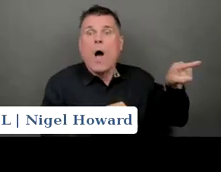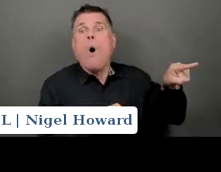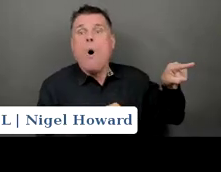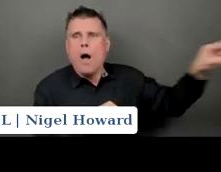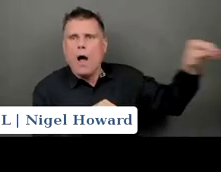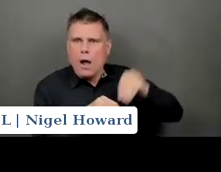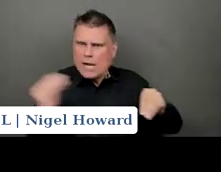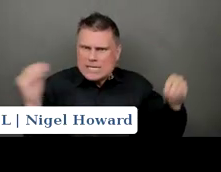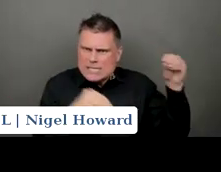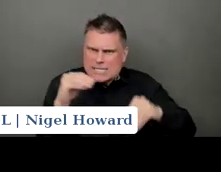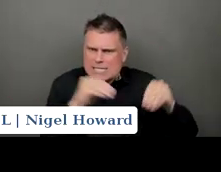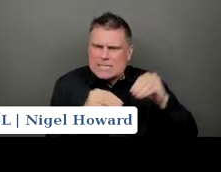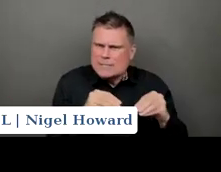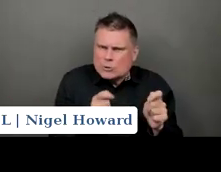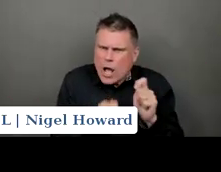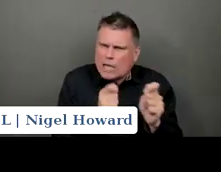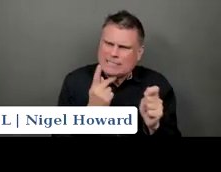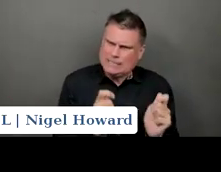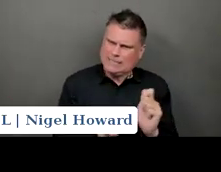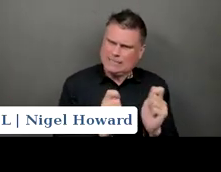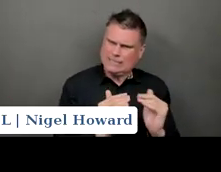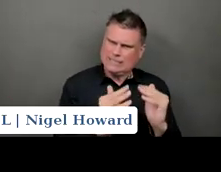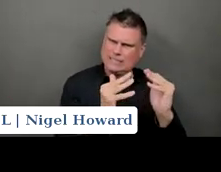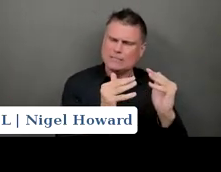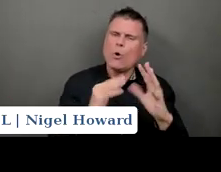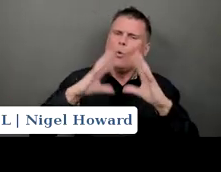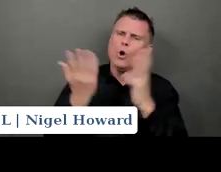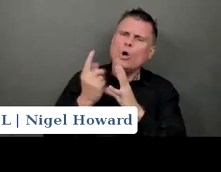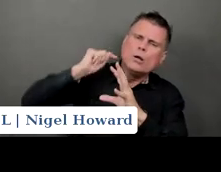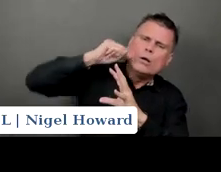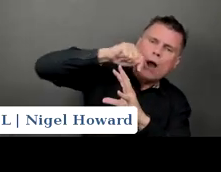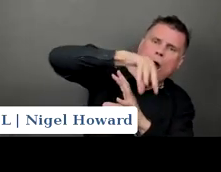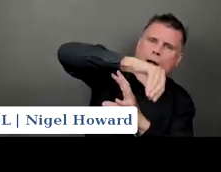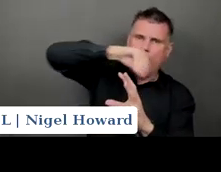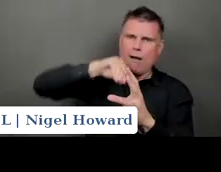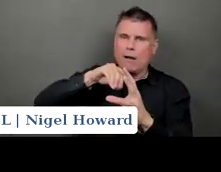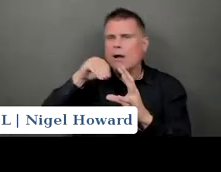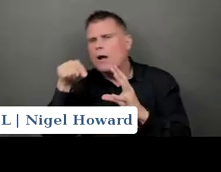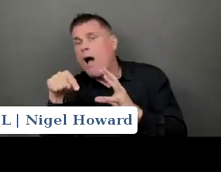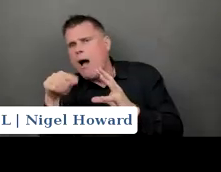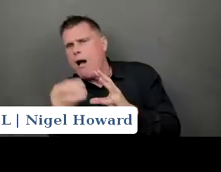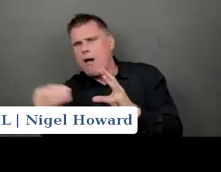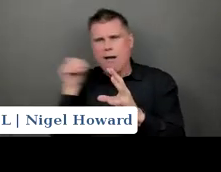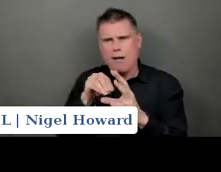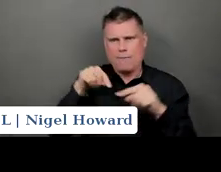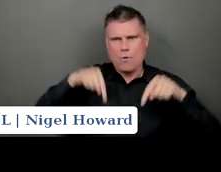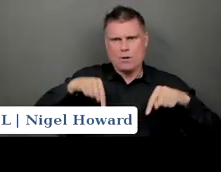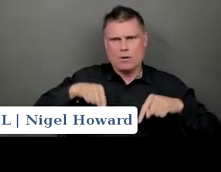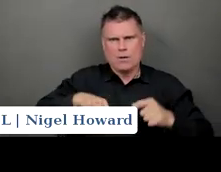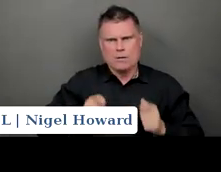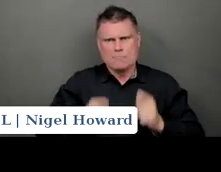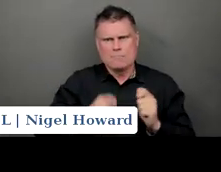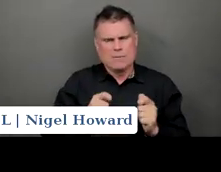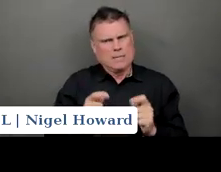in these programs, and so many of the workers there actually, workers there are actually paid the official government minimum